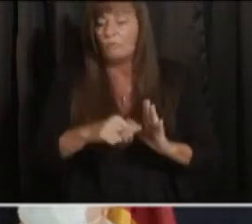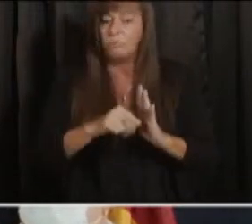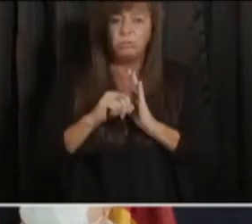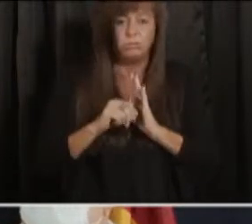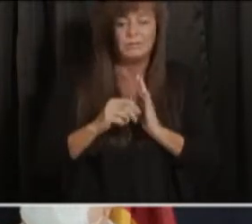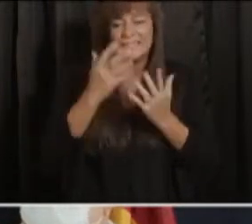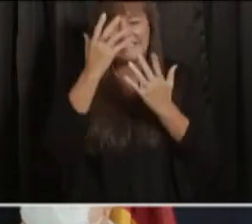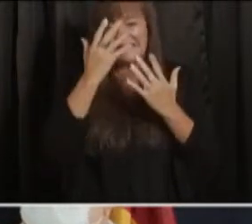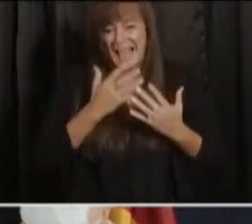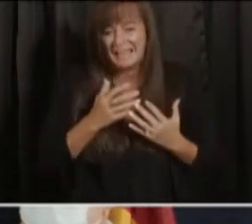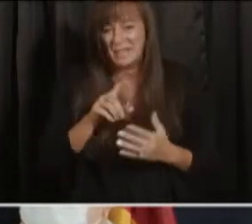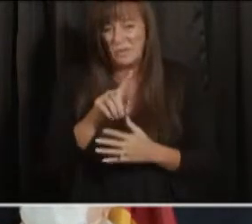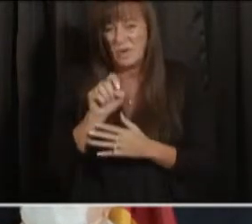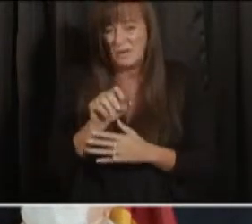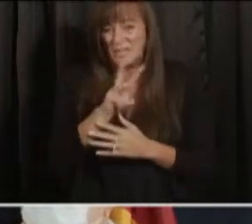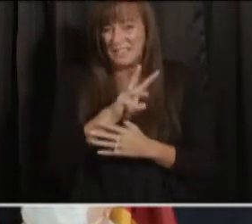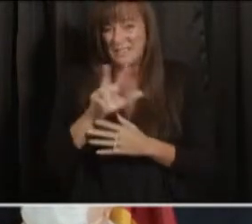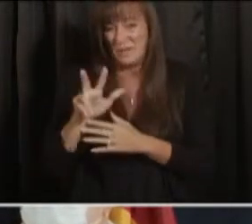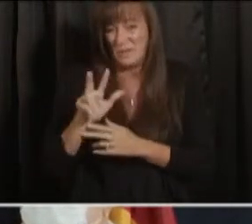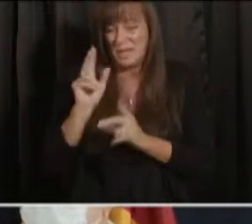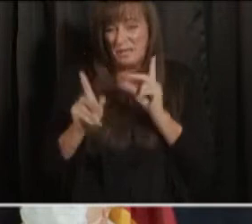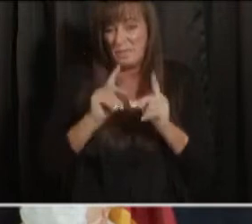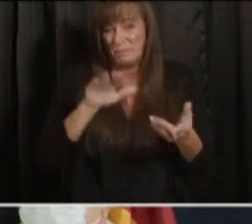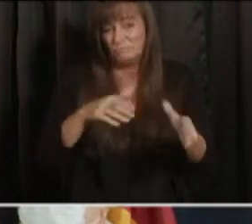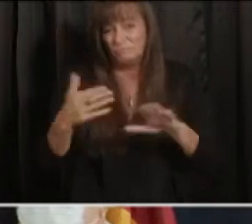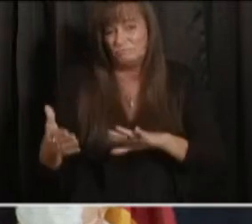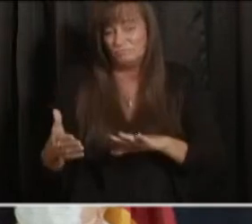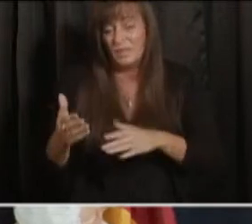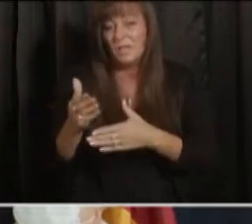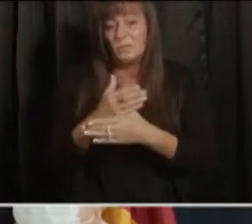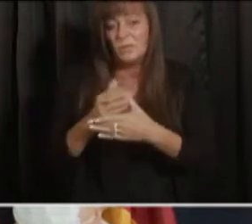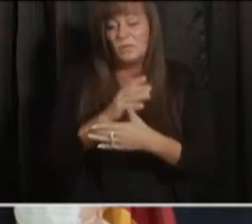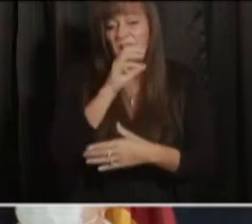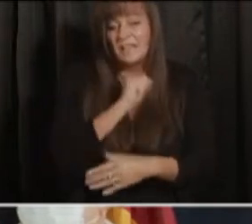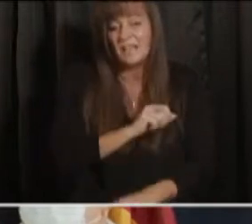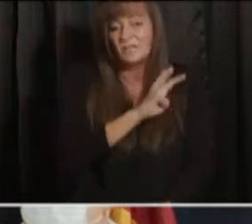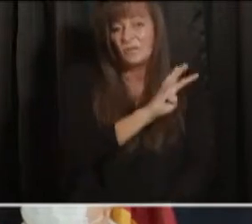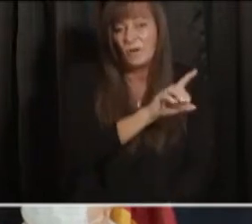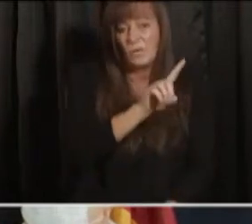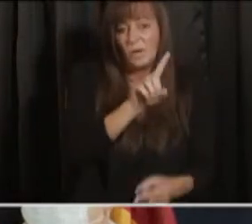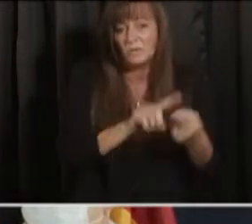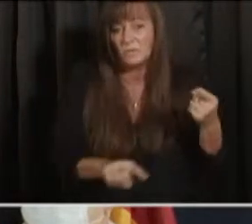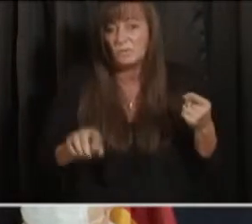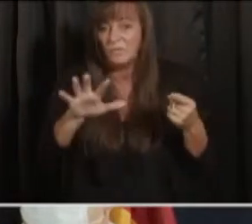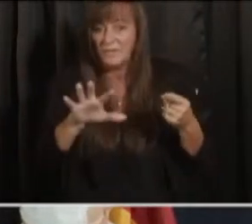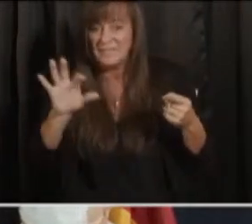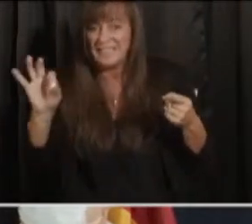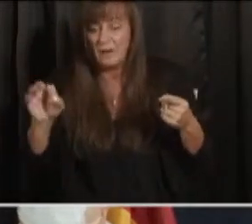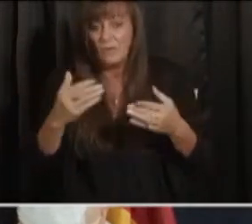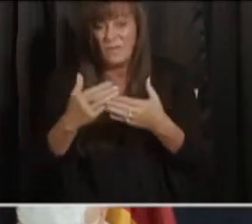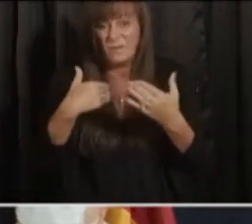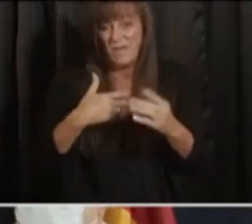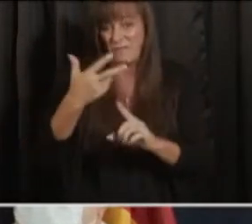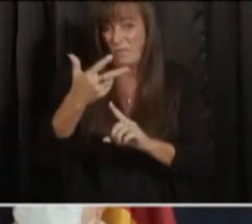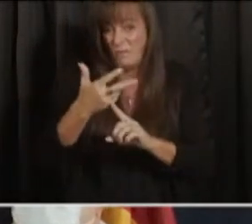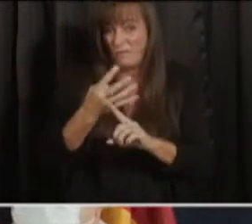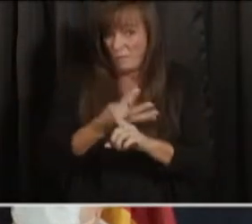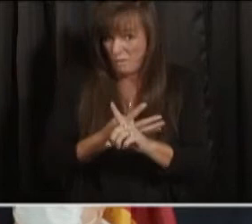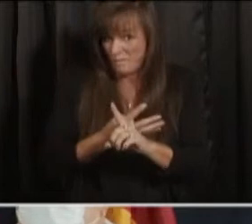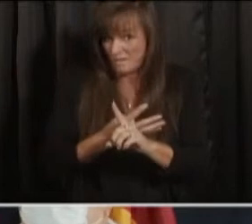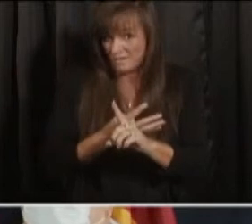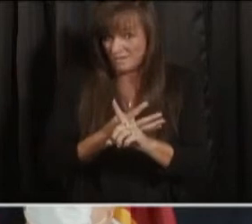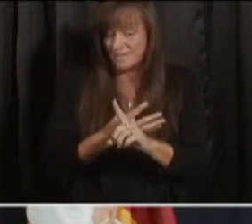we've lost 163 people between the age of 41 and 59 over the last 4 months. Of